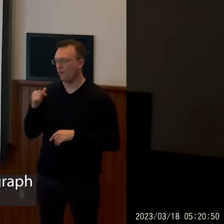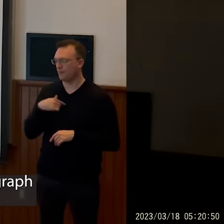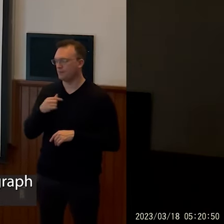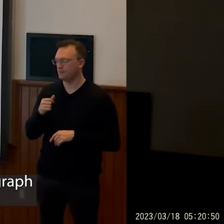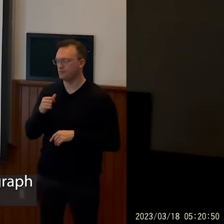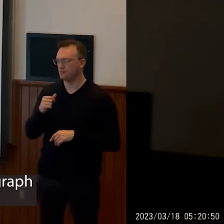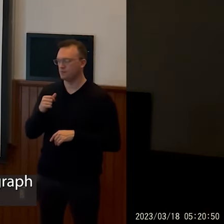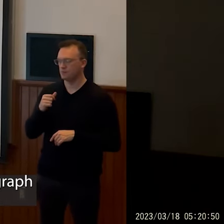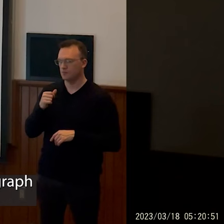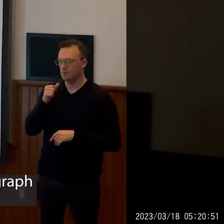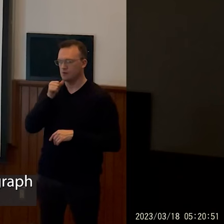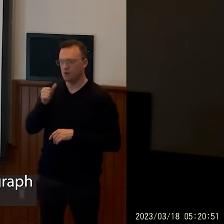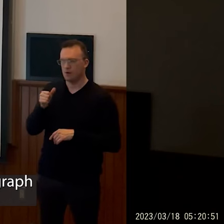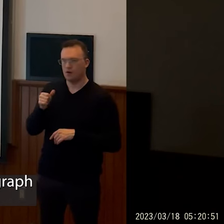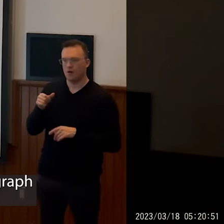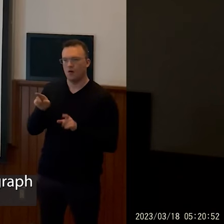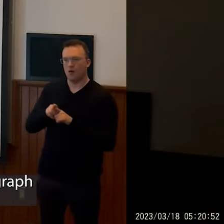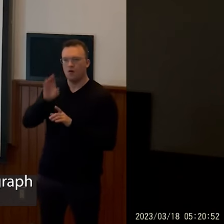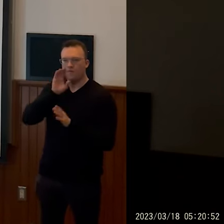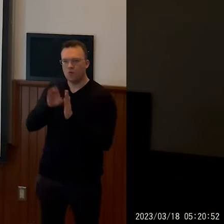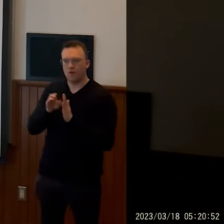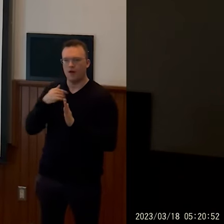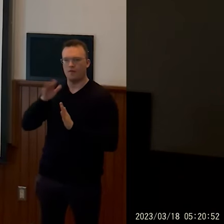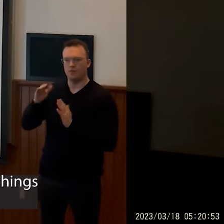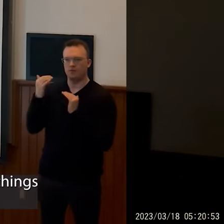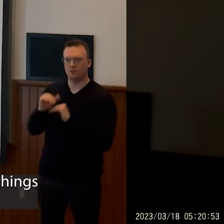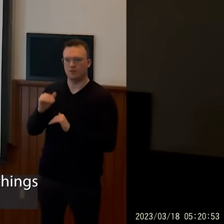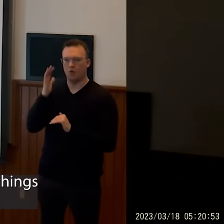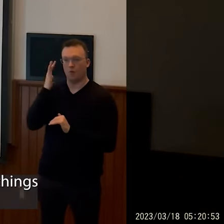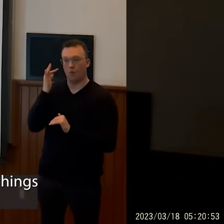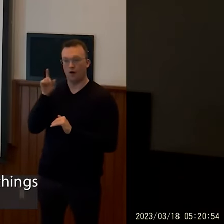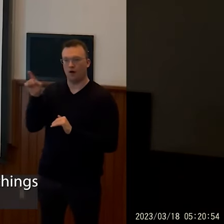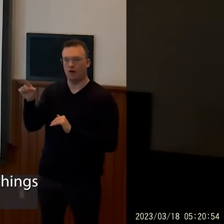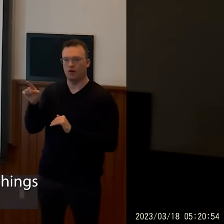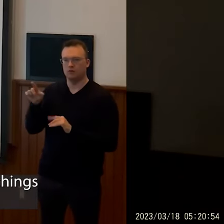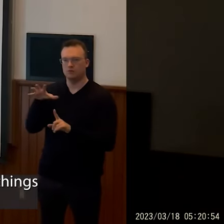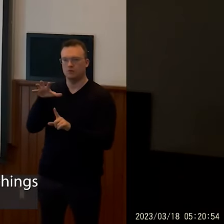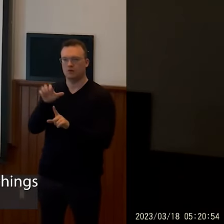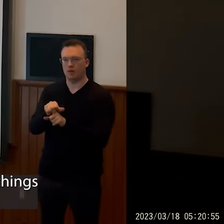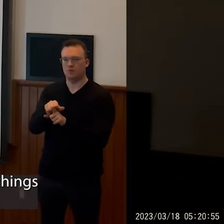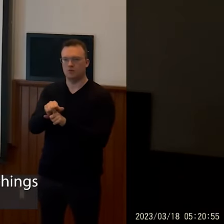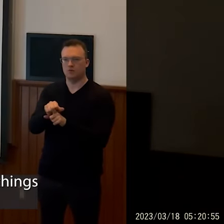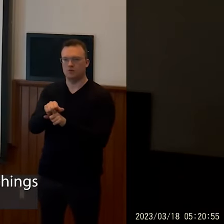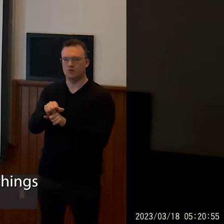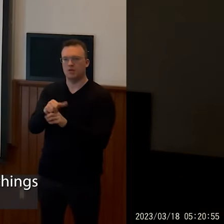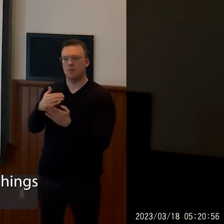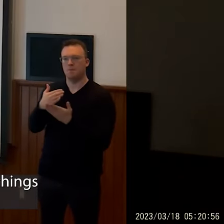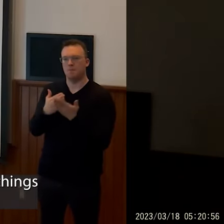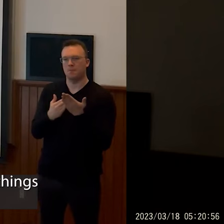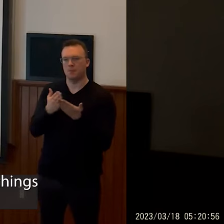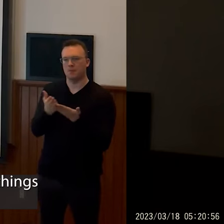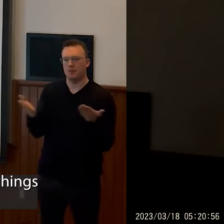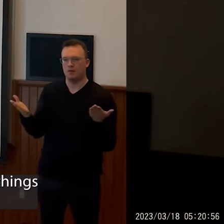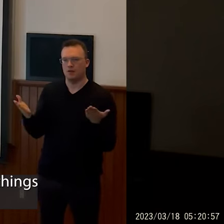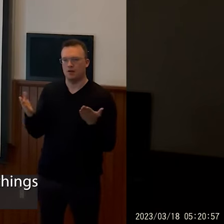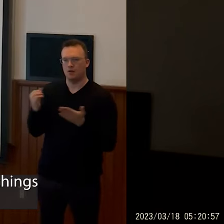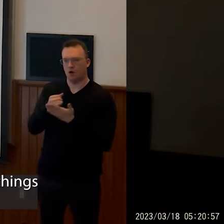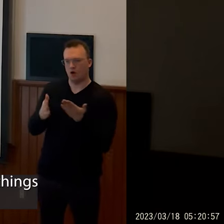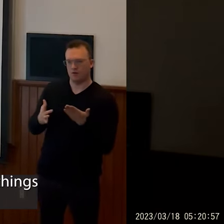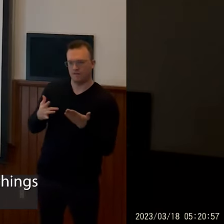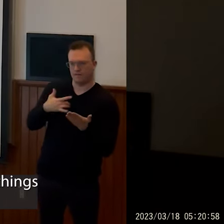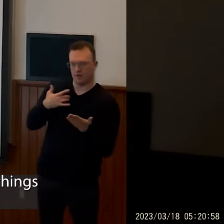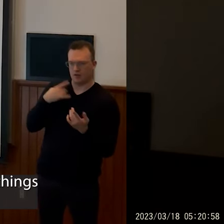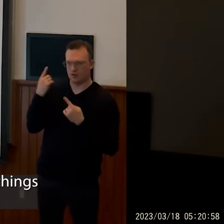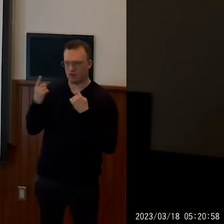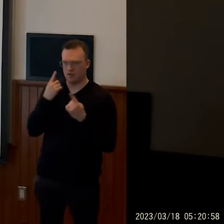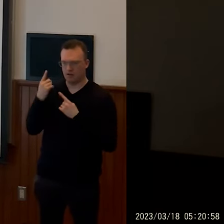And of course, I also acknowledge that the photograph also has its limits. It's because it can also kind of capture some of these things that the artist might feel